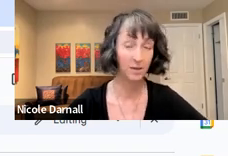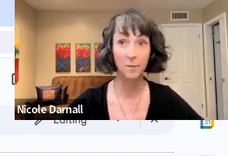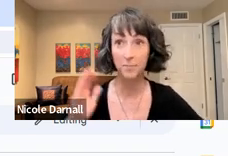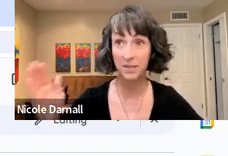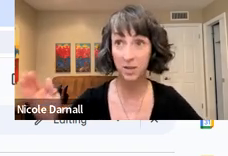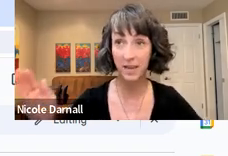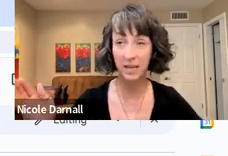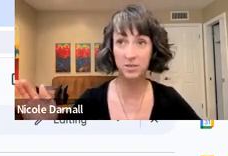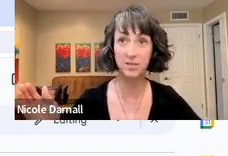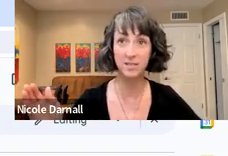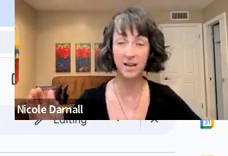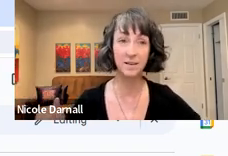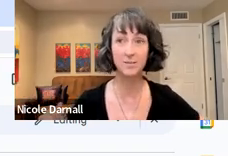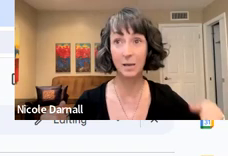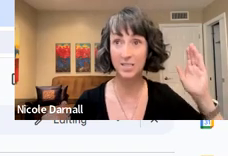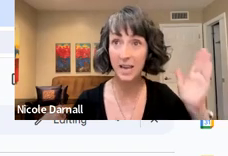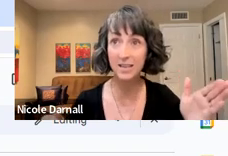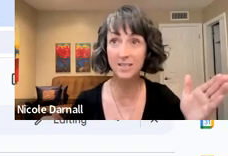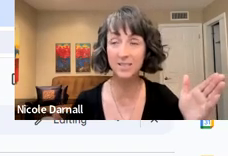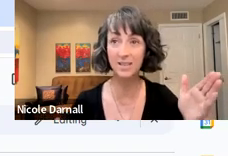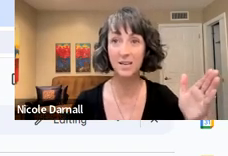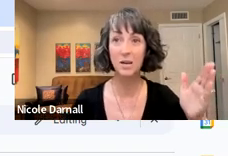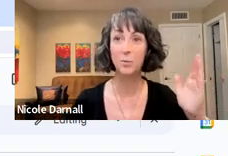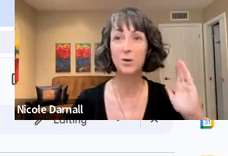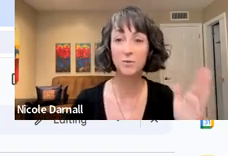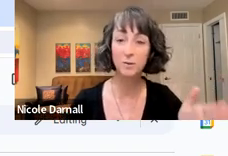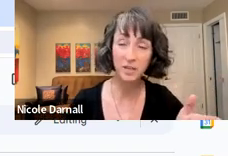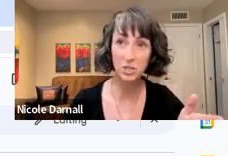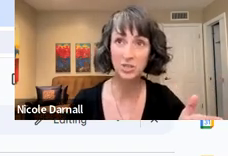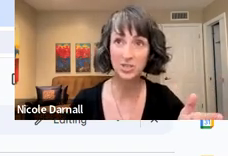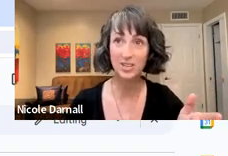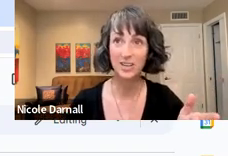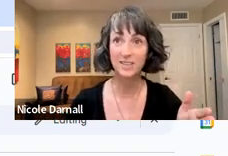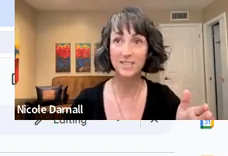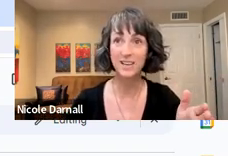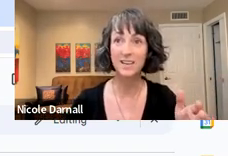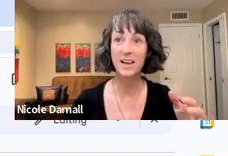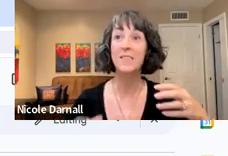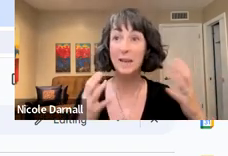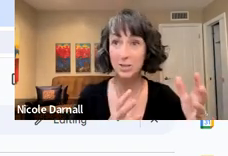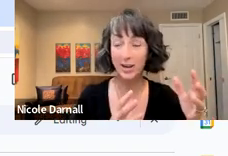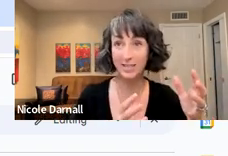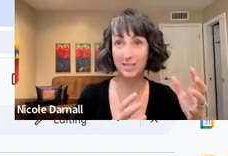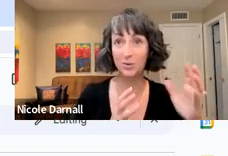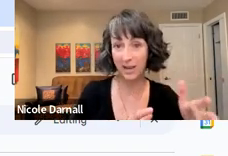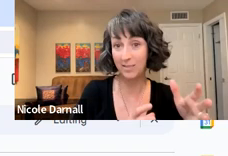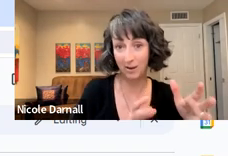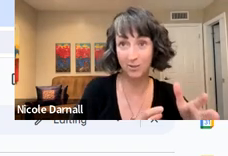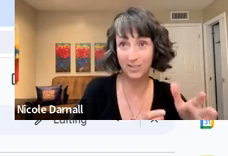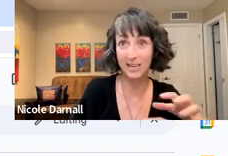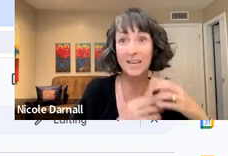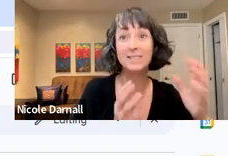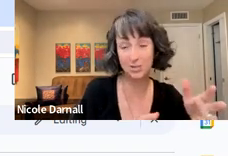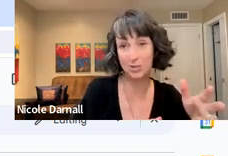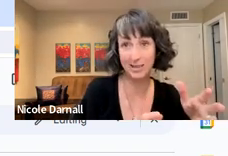own. That's on the agency side. Simultaneously, we heard from vendors that said they're trying to create their